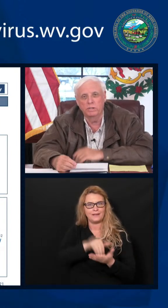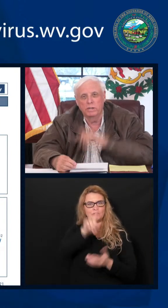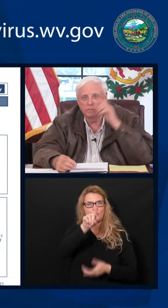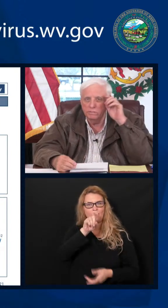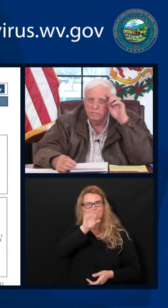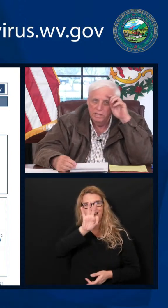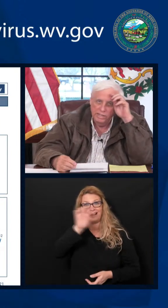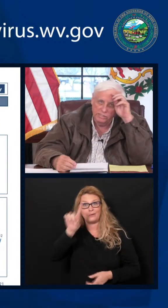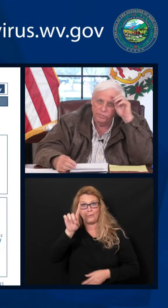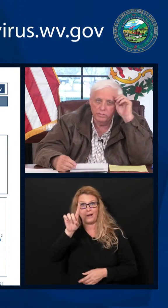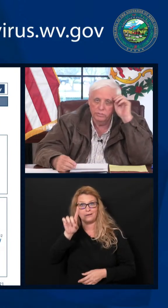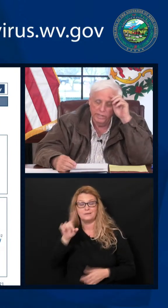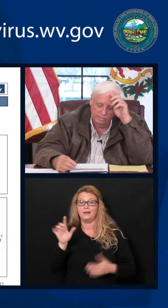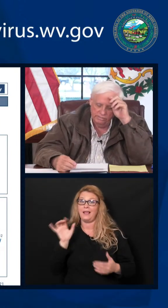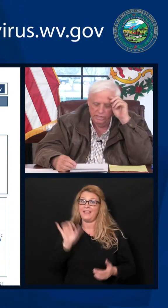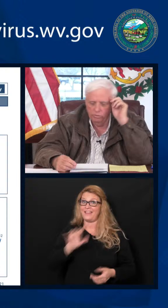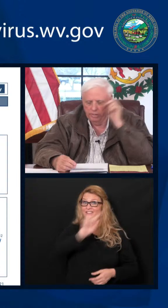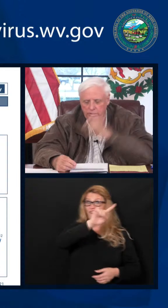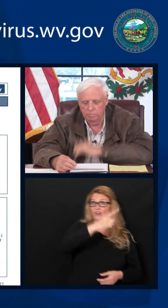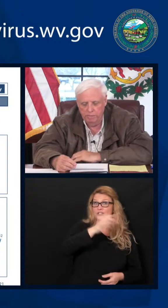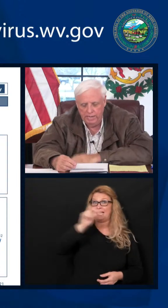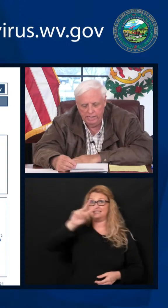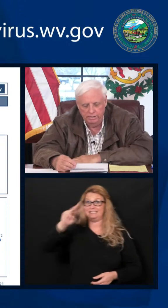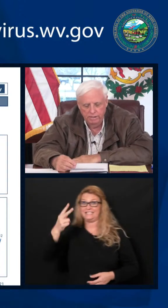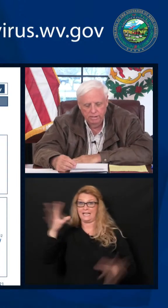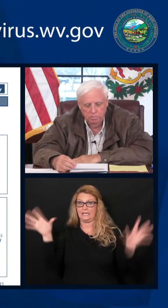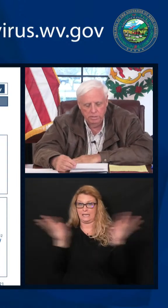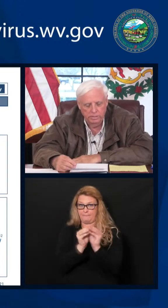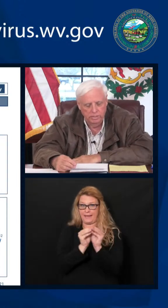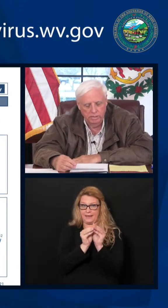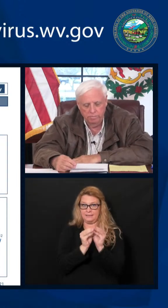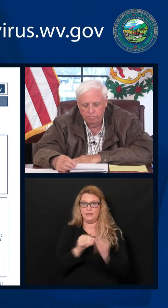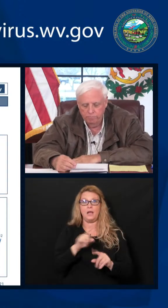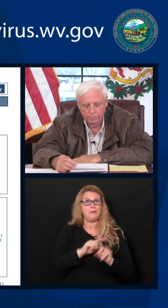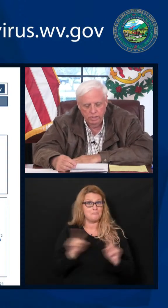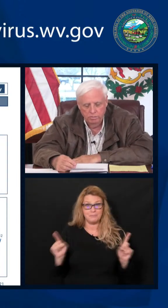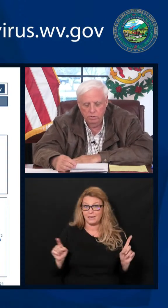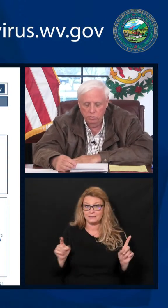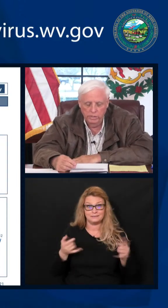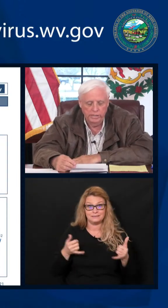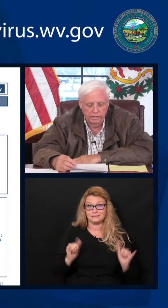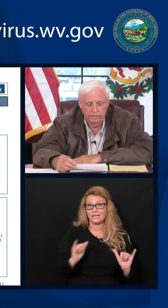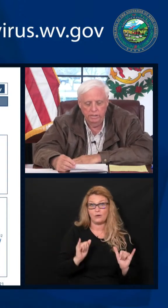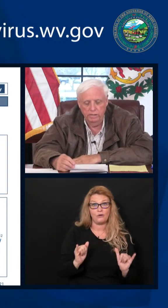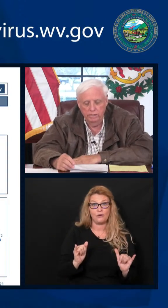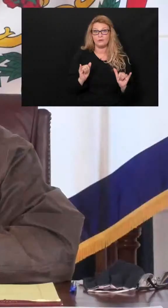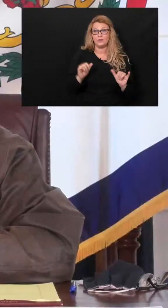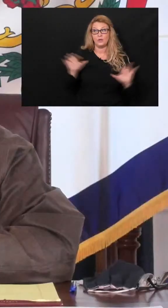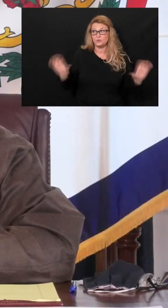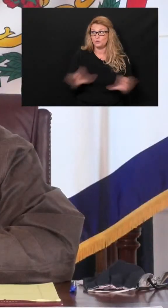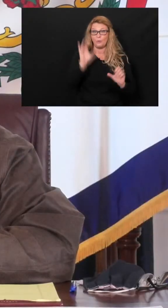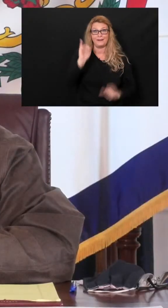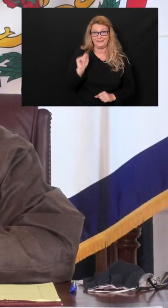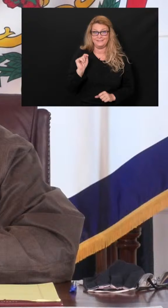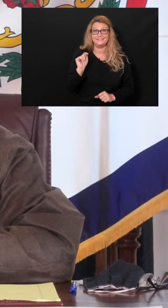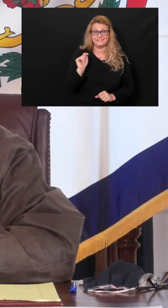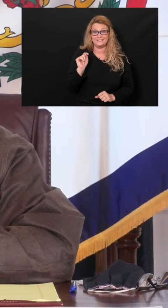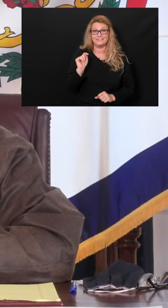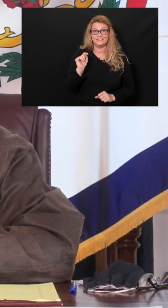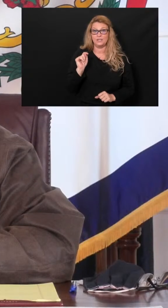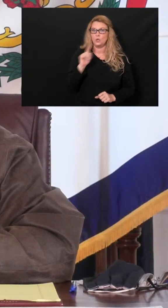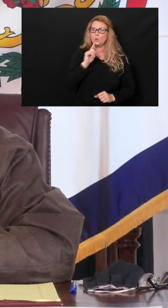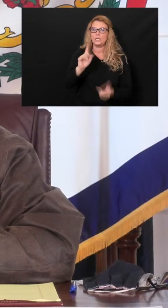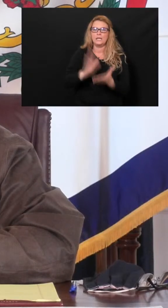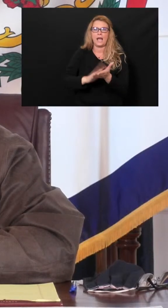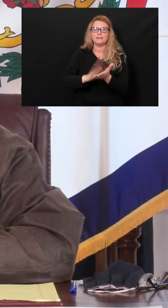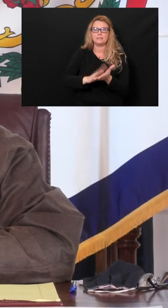469,191 doses. That's first round and second round combined, but we're getting it done. And you know, hats off again